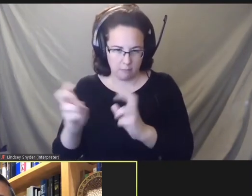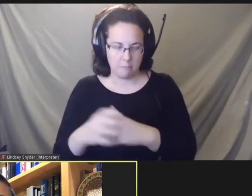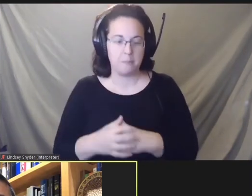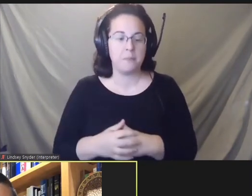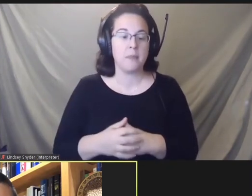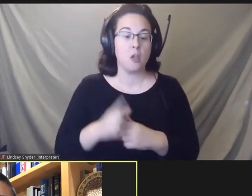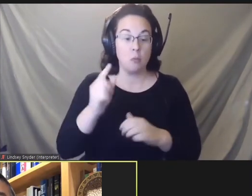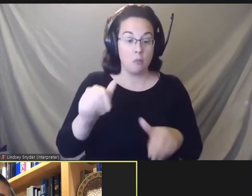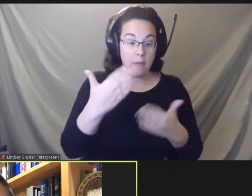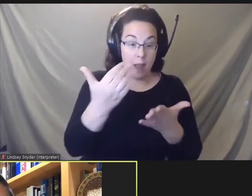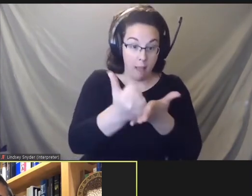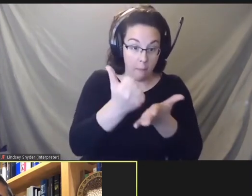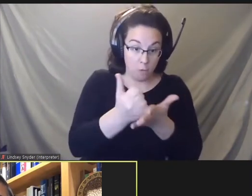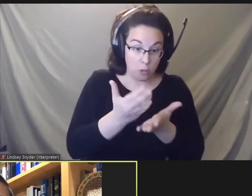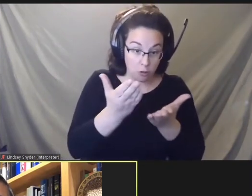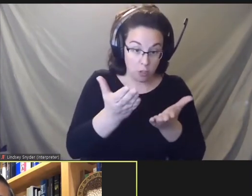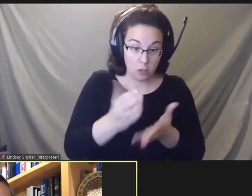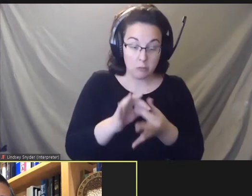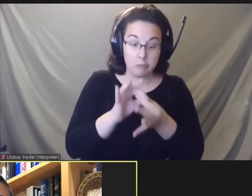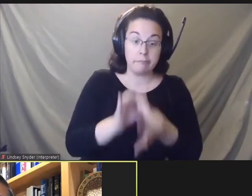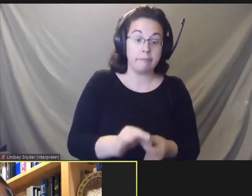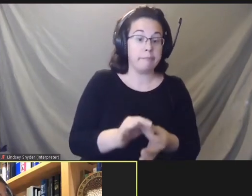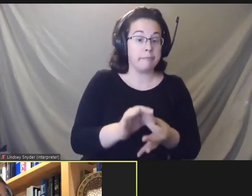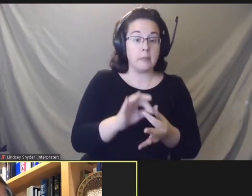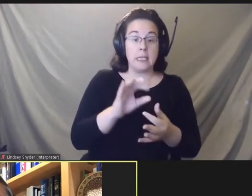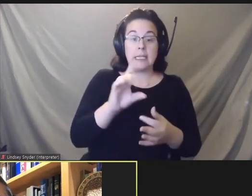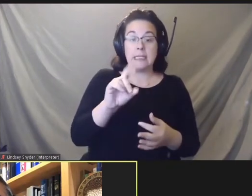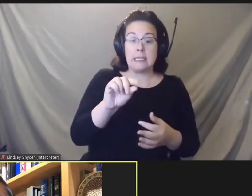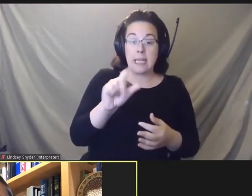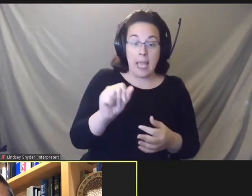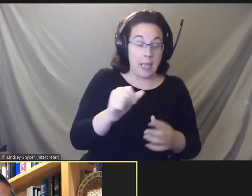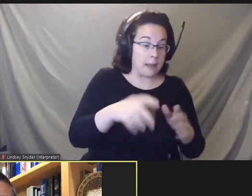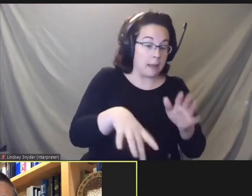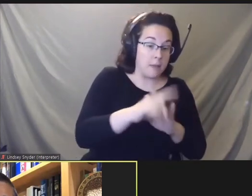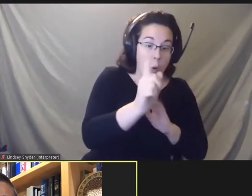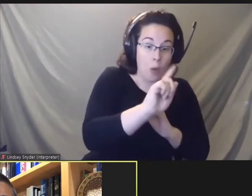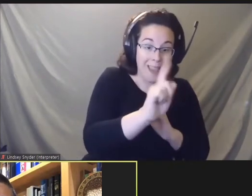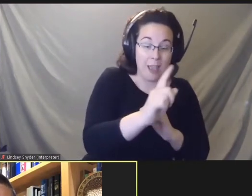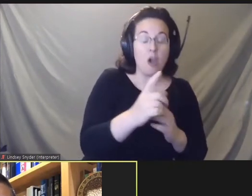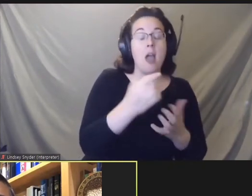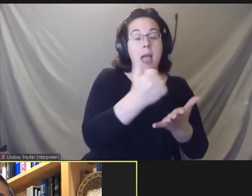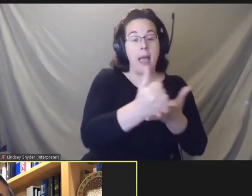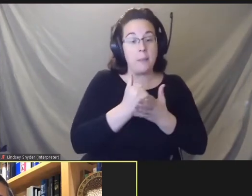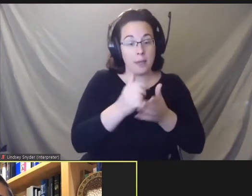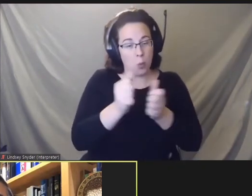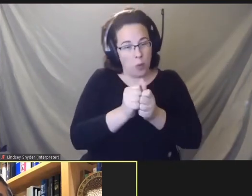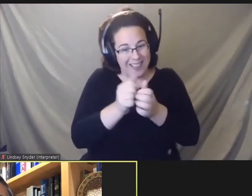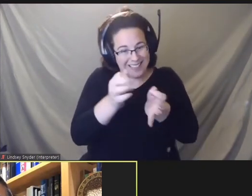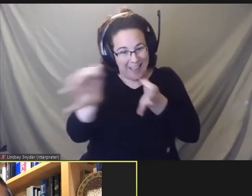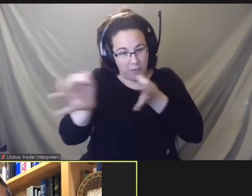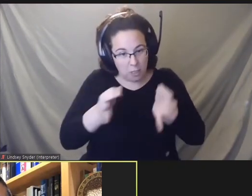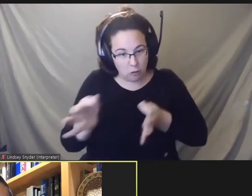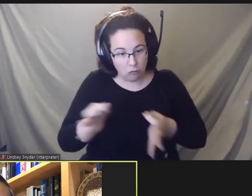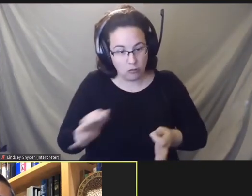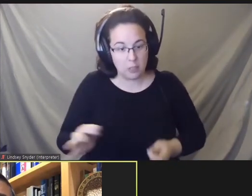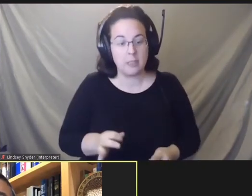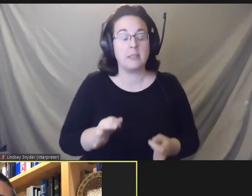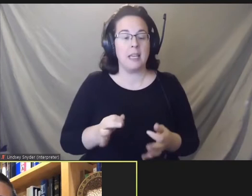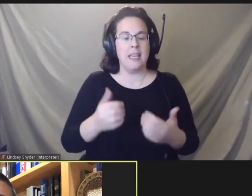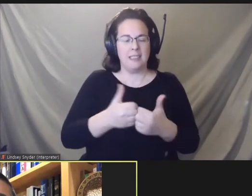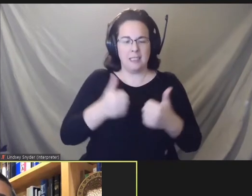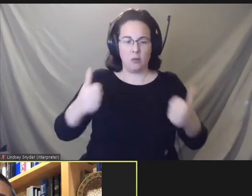helpful suggestions regarding sources of data, the need to use consistent definitions that distinguish between unwanted and illegal